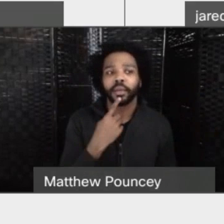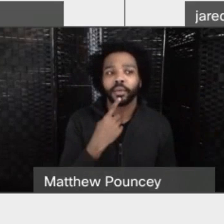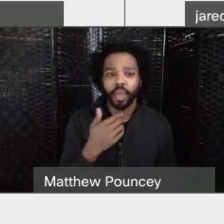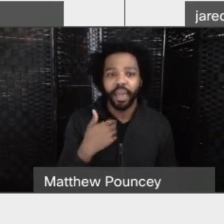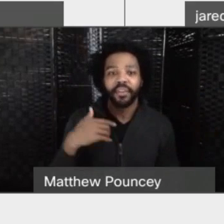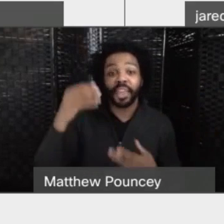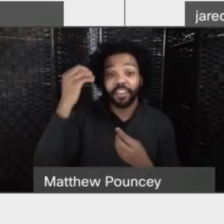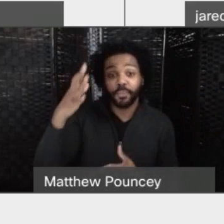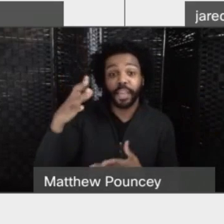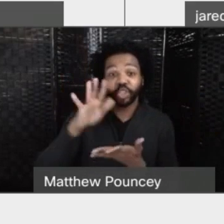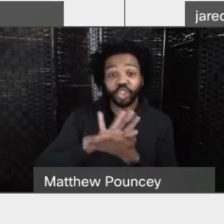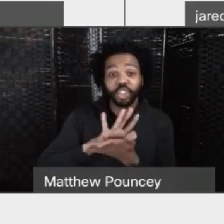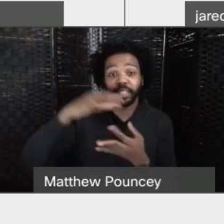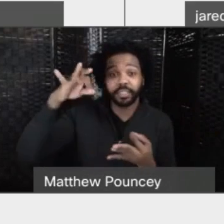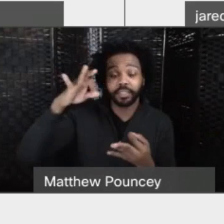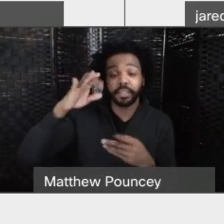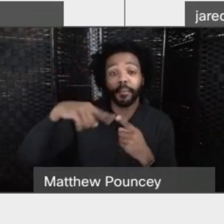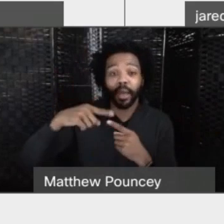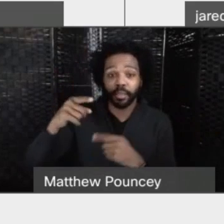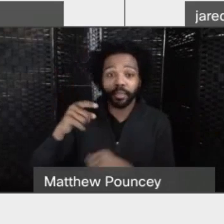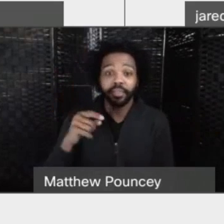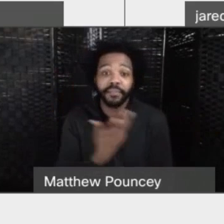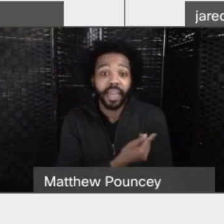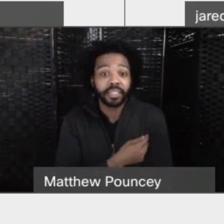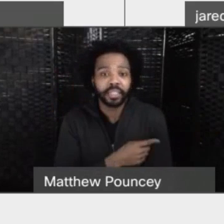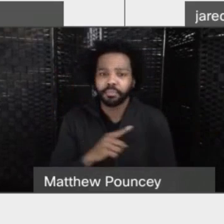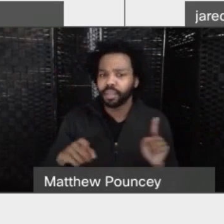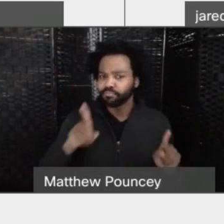not a required signed consent.